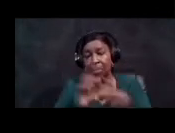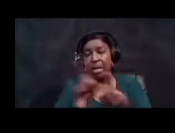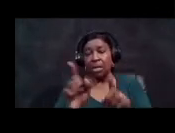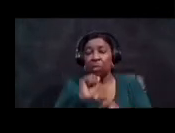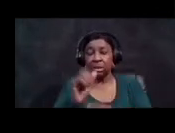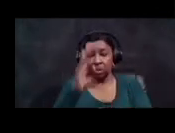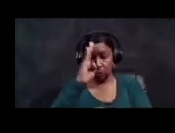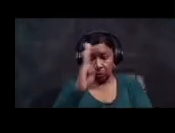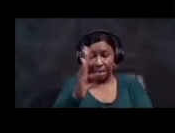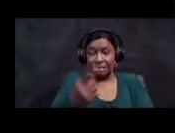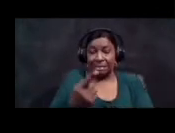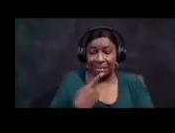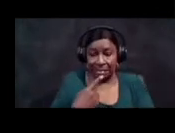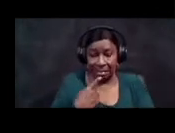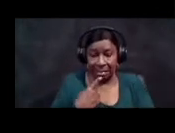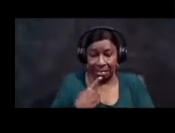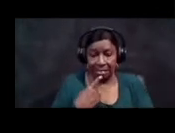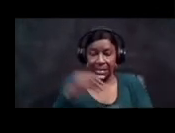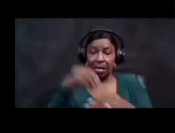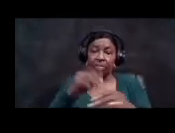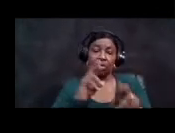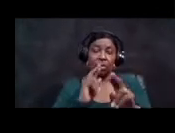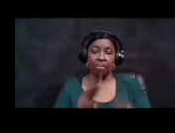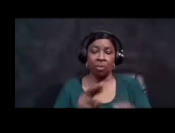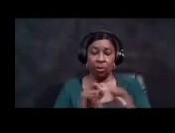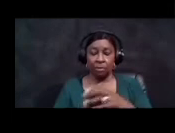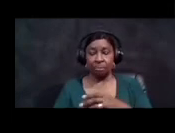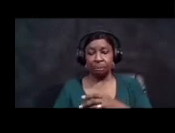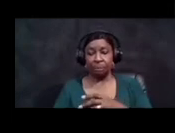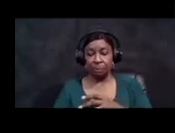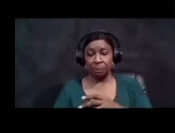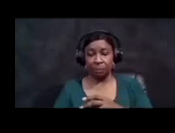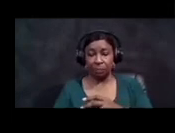stated within the report.